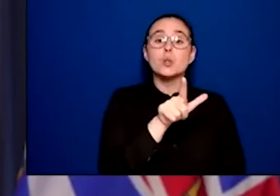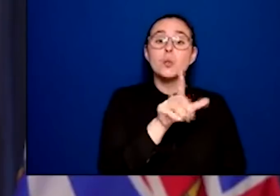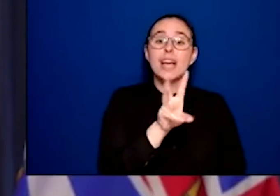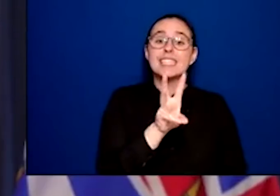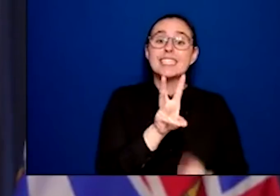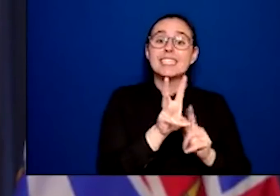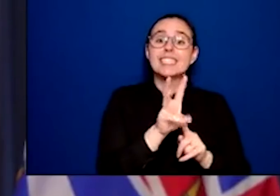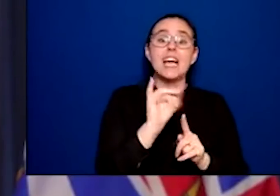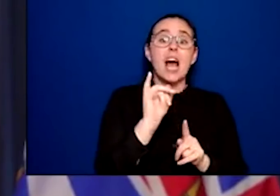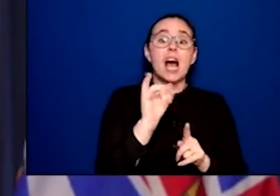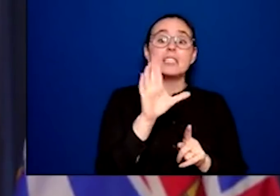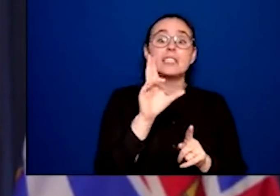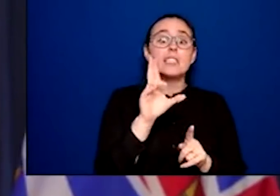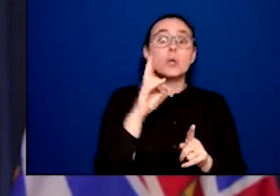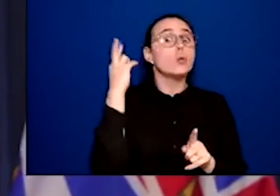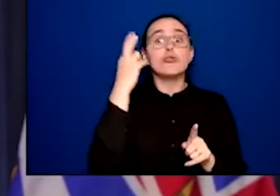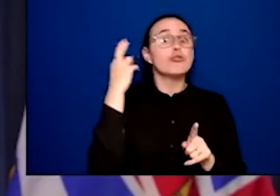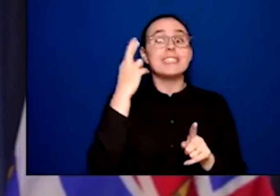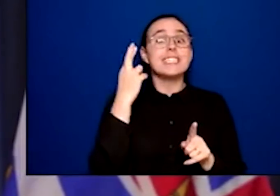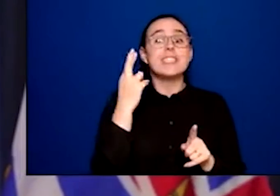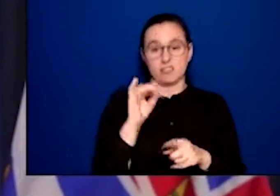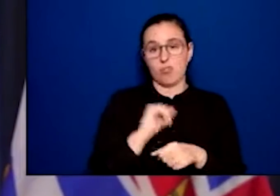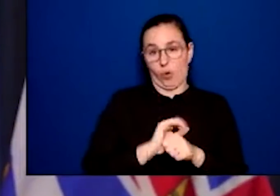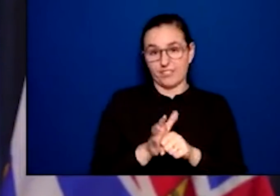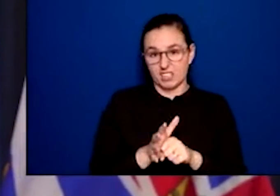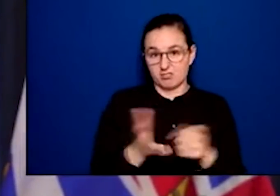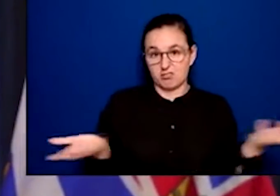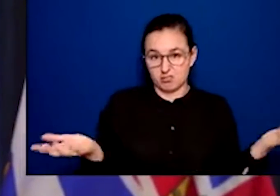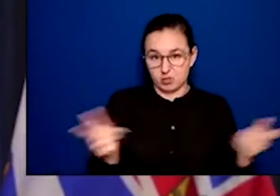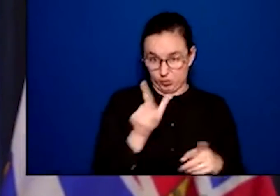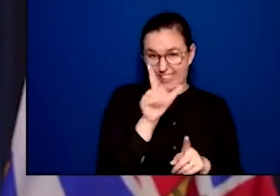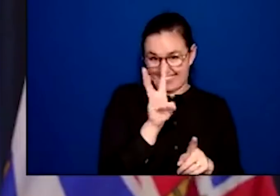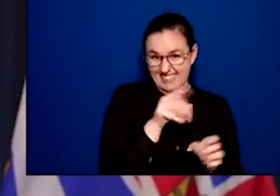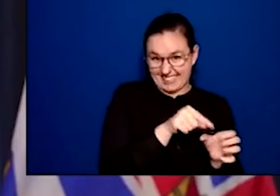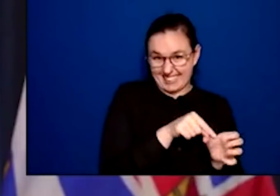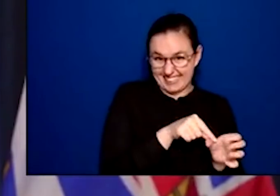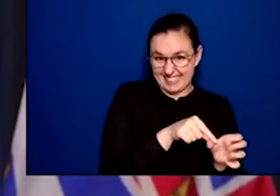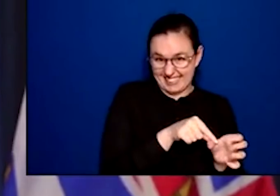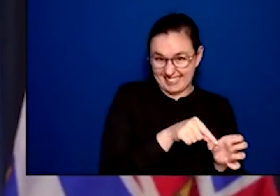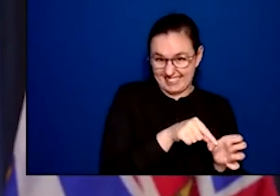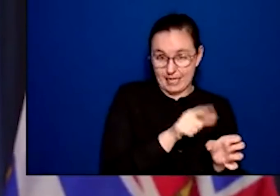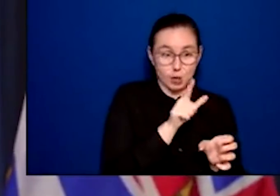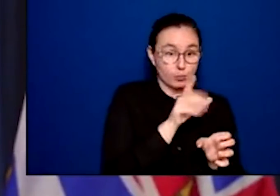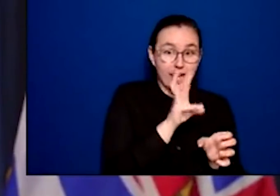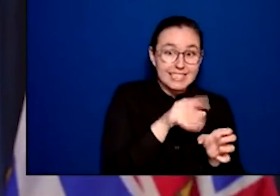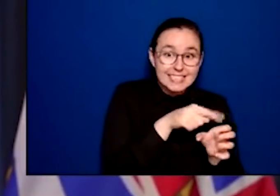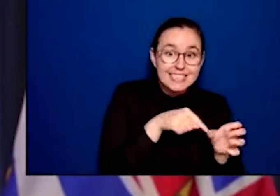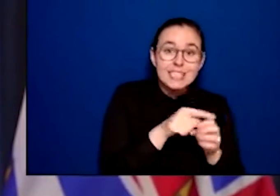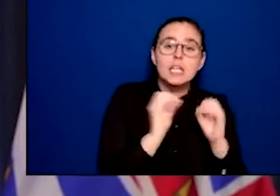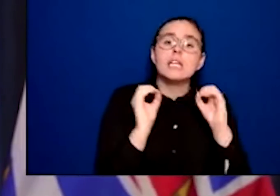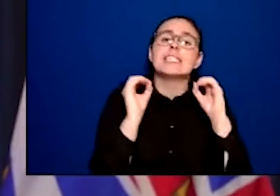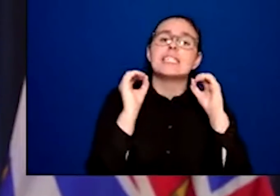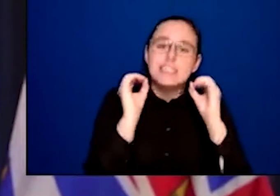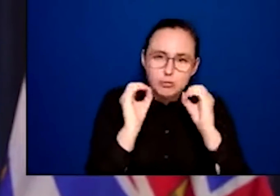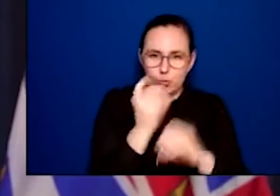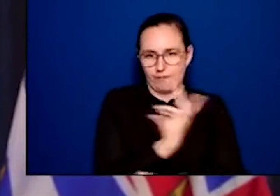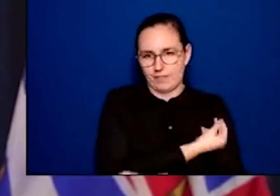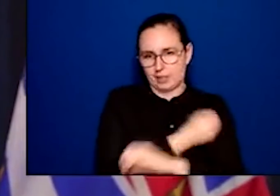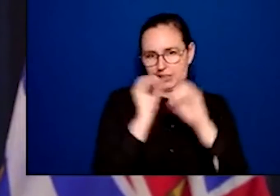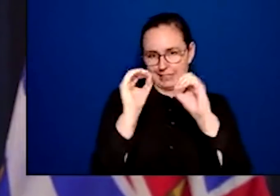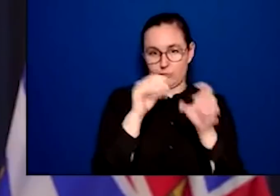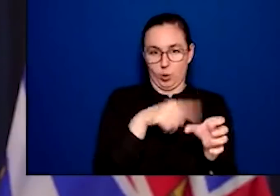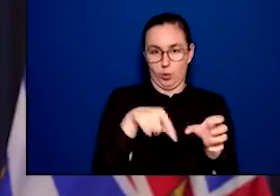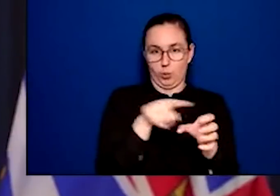critical care, and none of those 26 is fully vaccinated. That's the reality of the situation. And